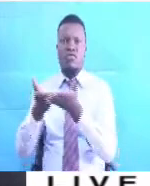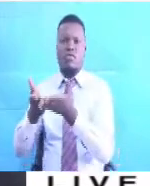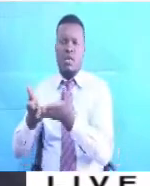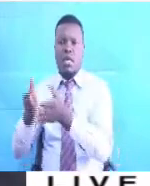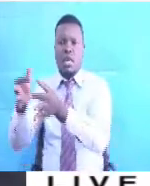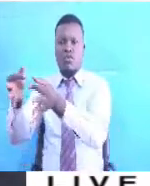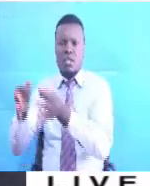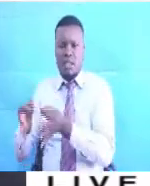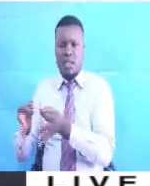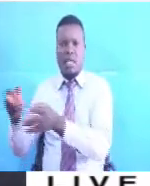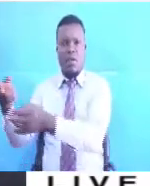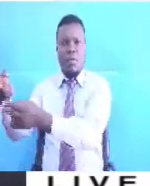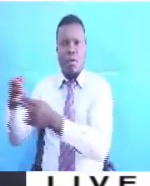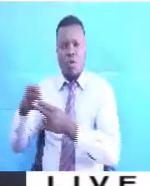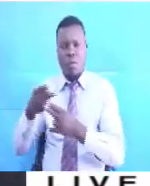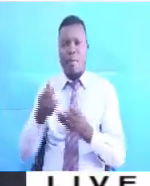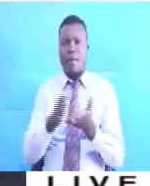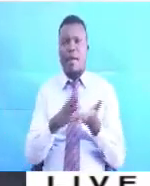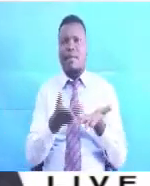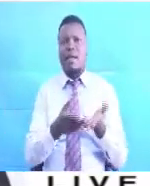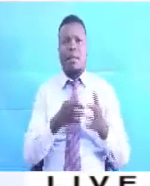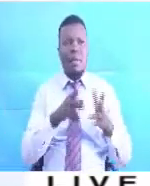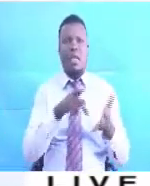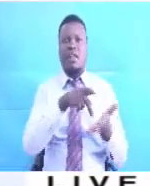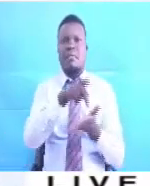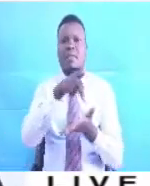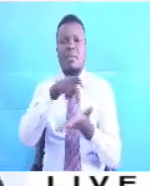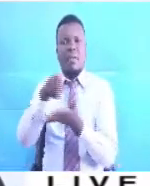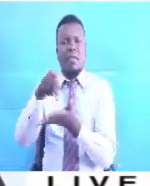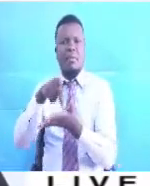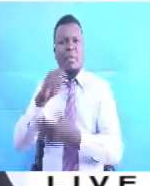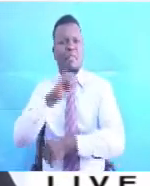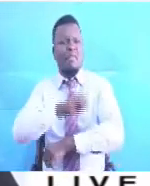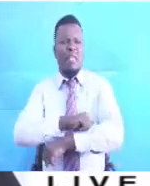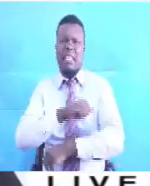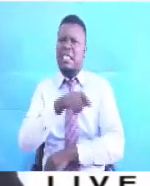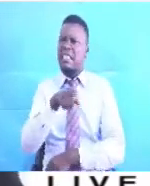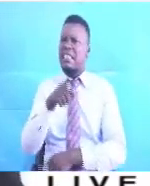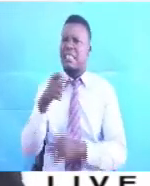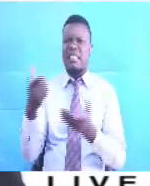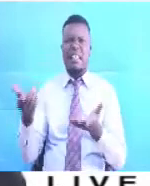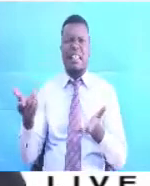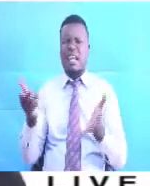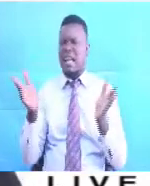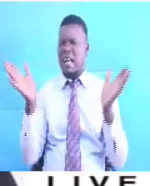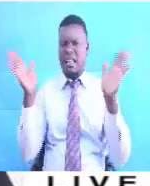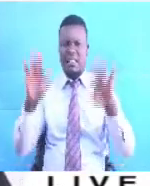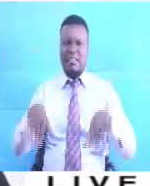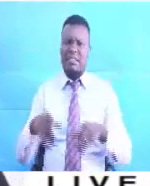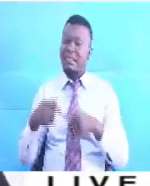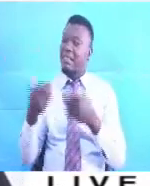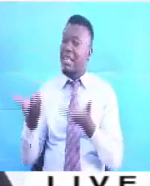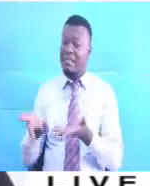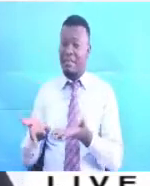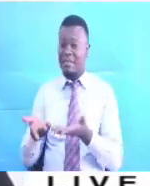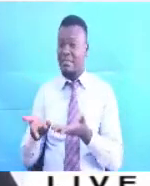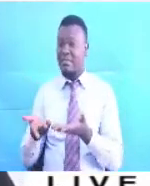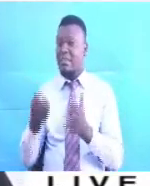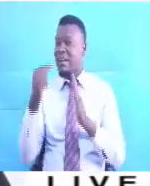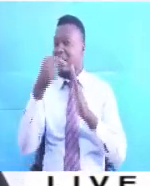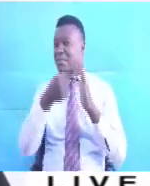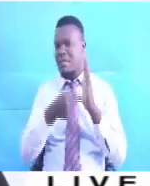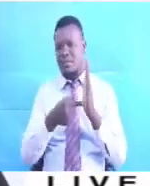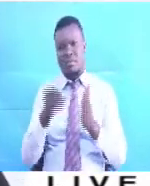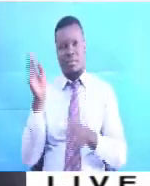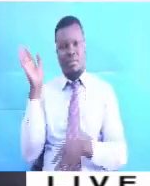money, we don't even use all of it, and we start paying commitment fees. So that fiscal consolidation is very, very,